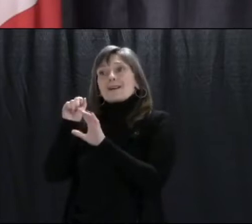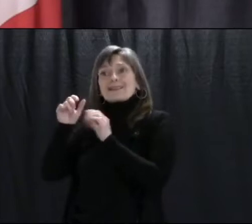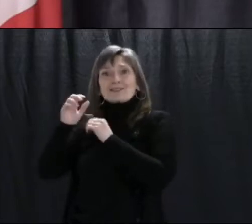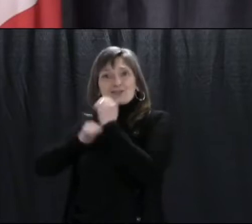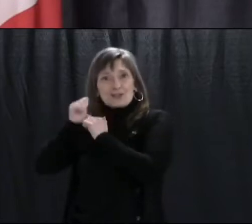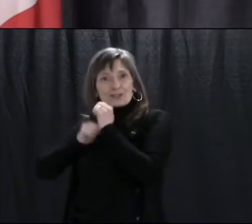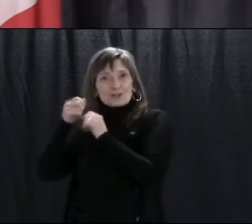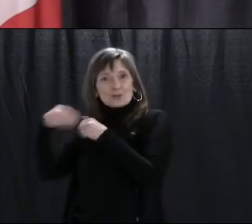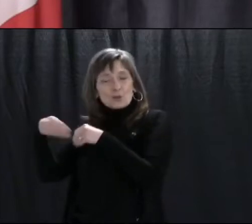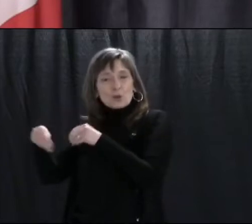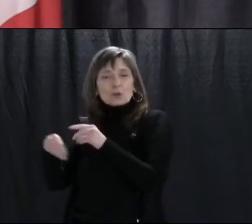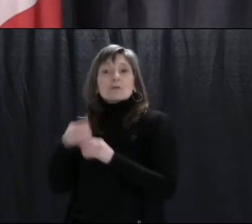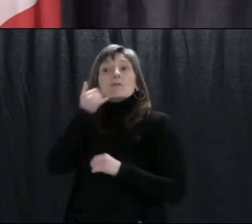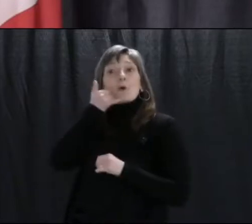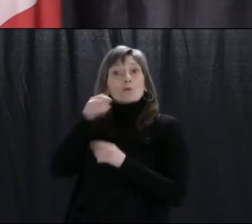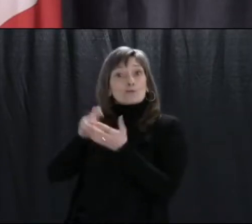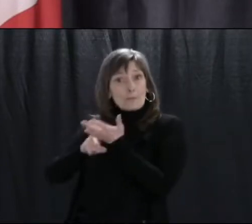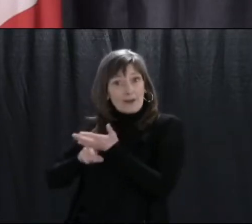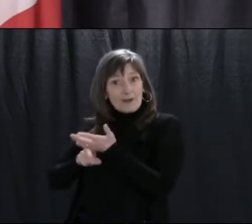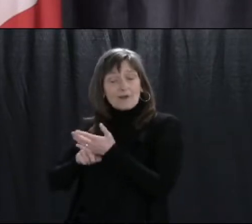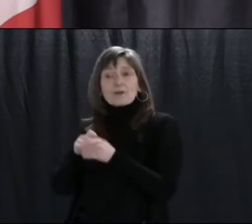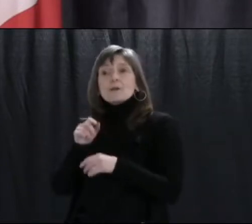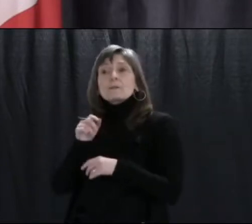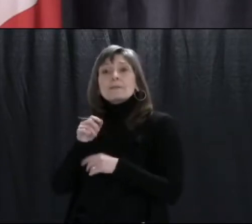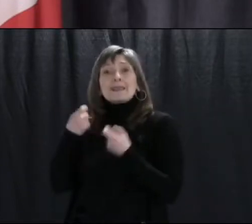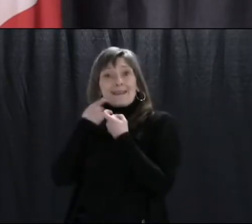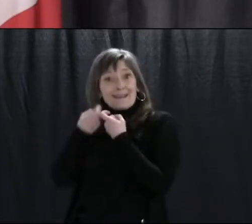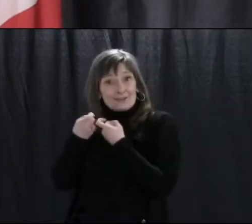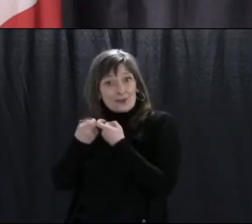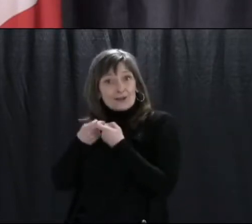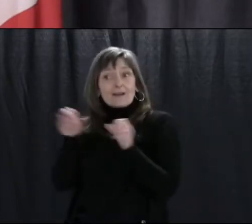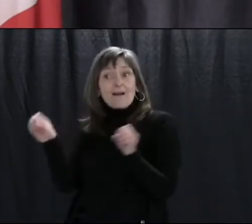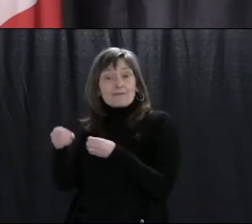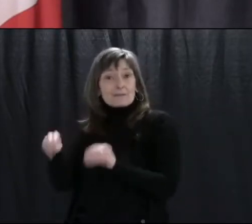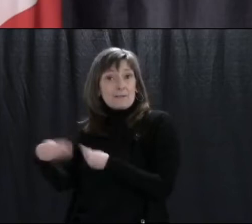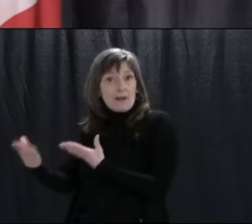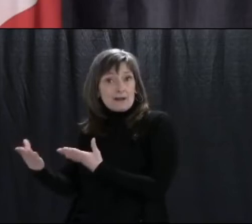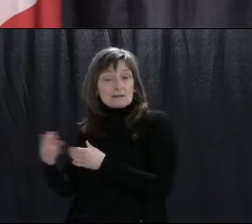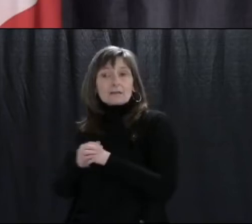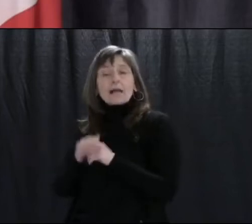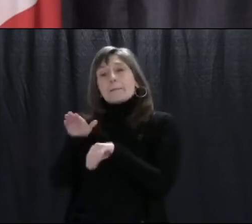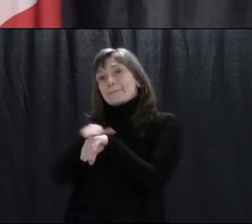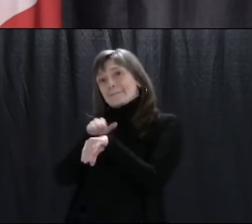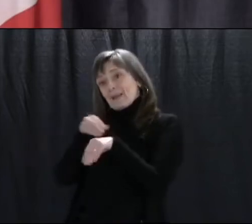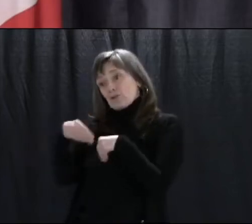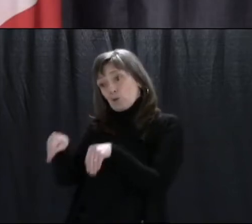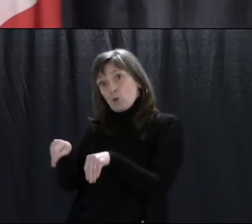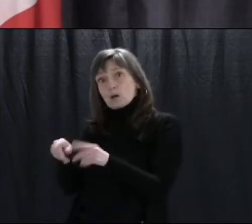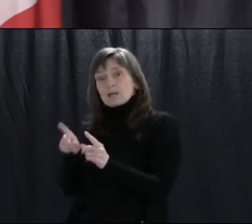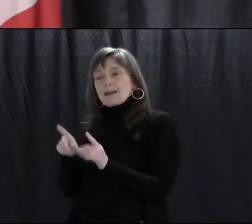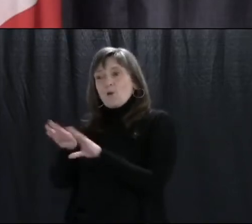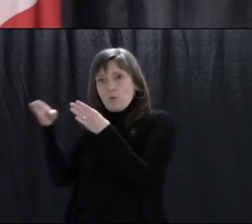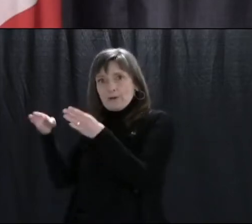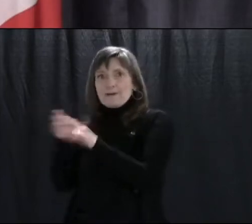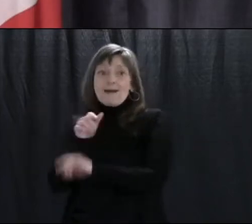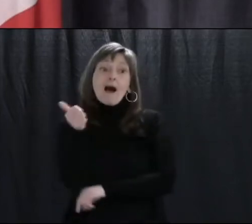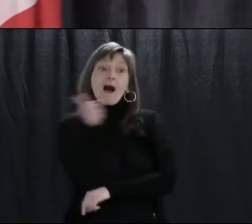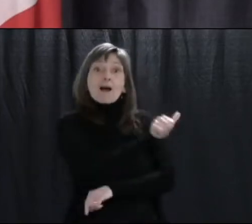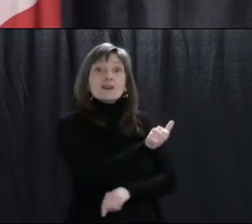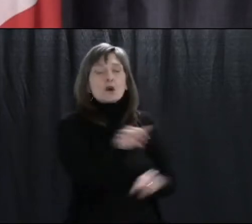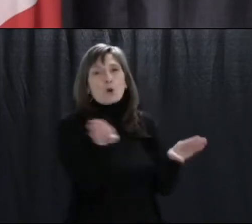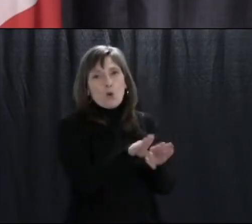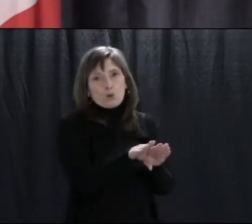cell phone service and repair, electronic and office supplies, and pet and animal supplies.